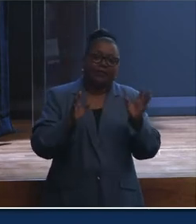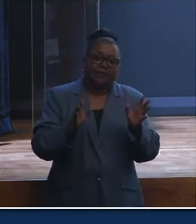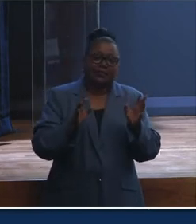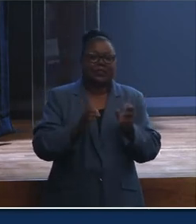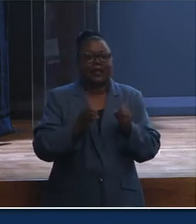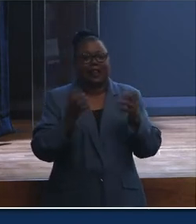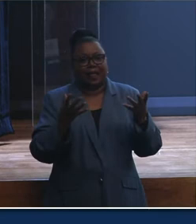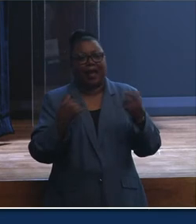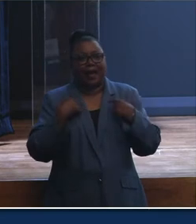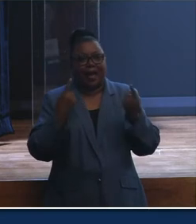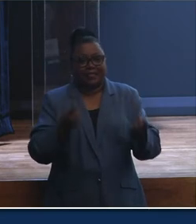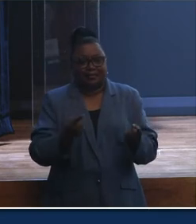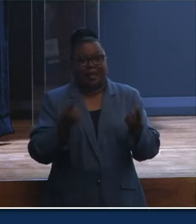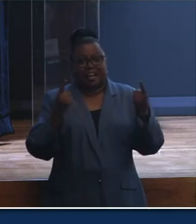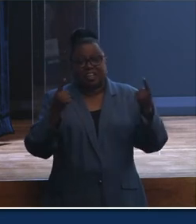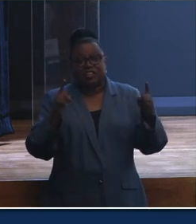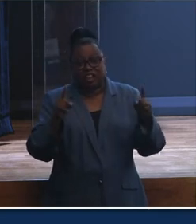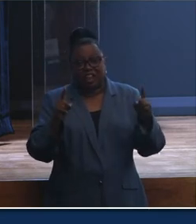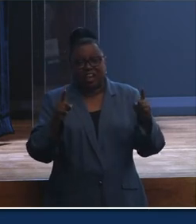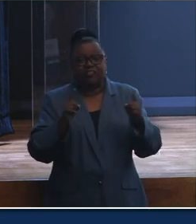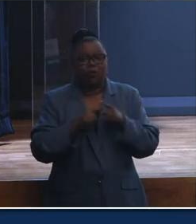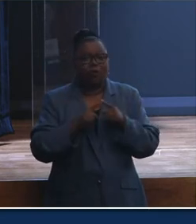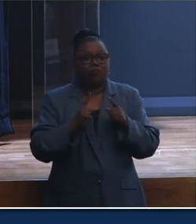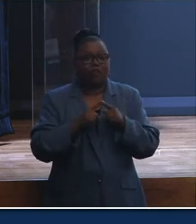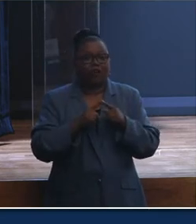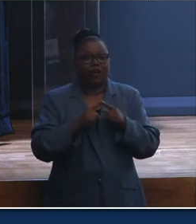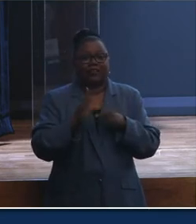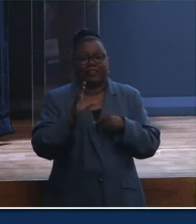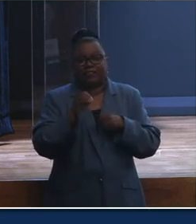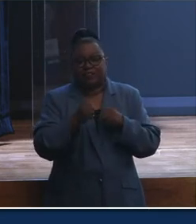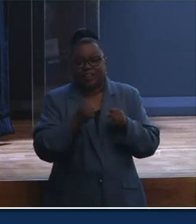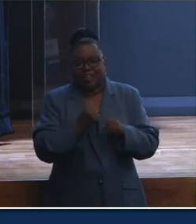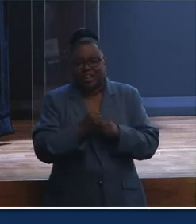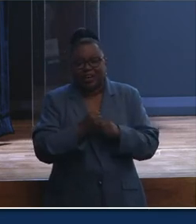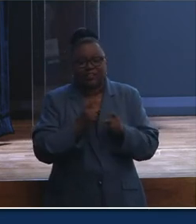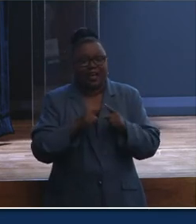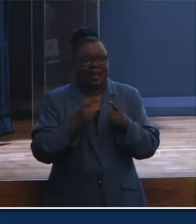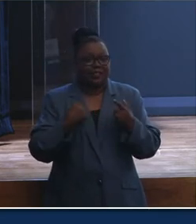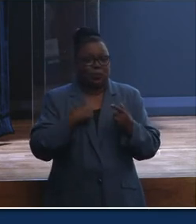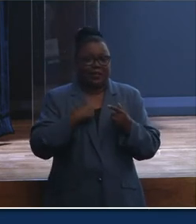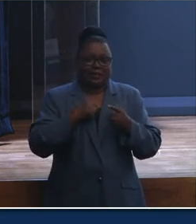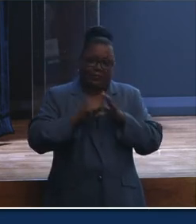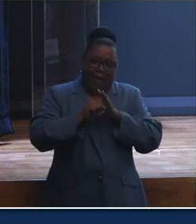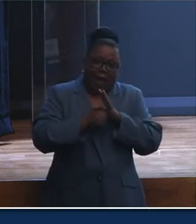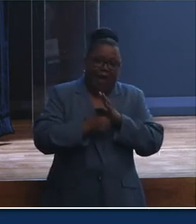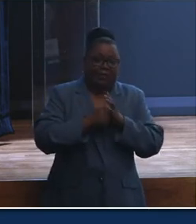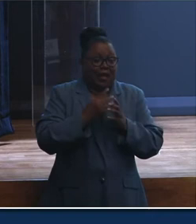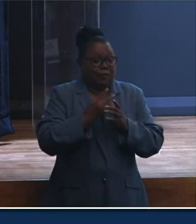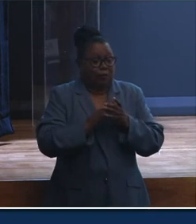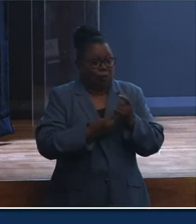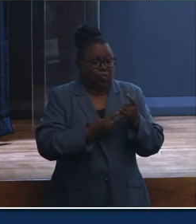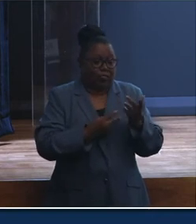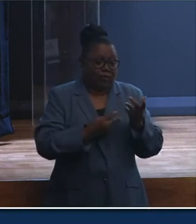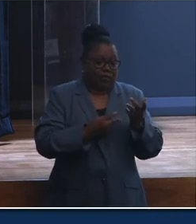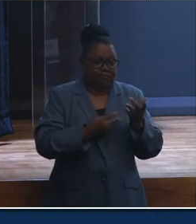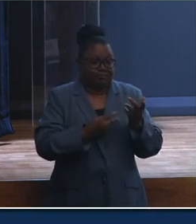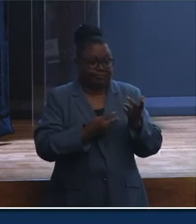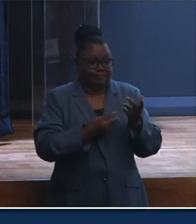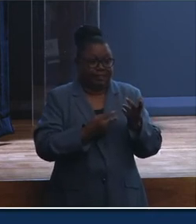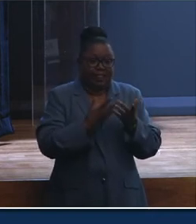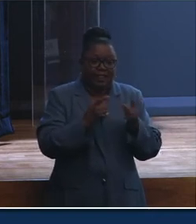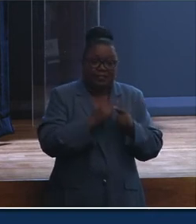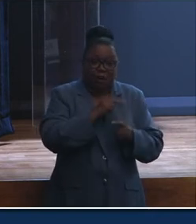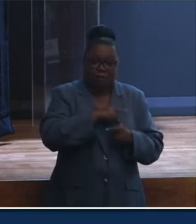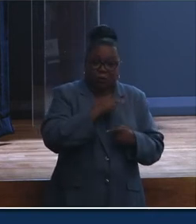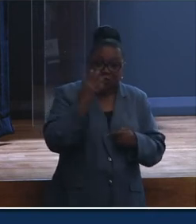a lot has been achieved over the arc of these 50 years, as we've highlighted both things